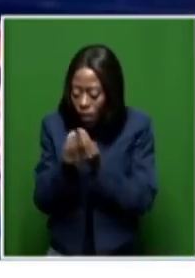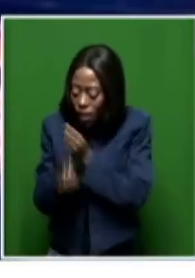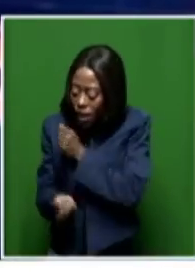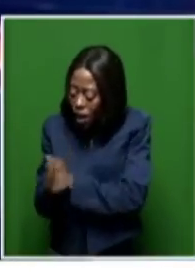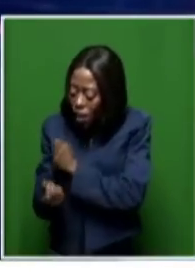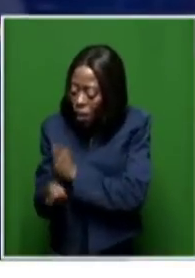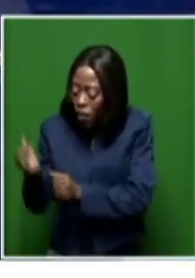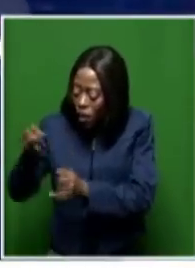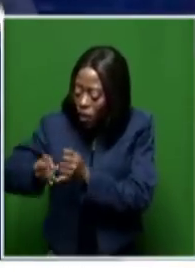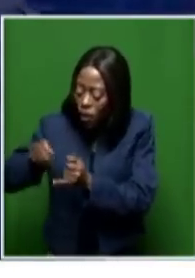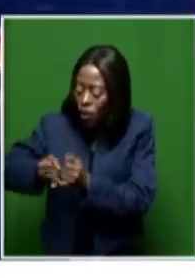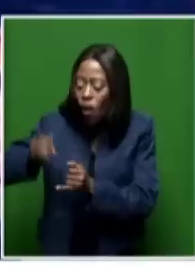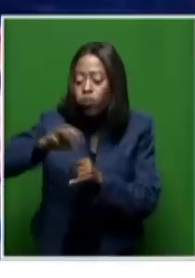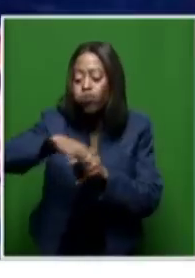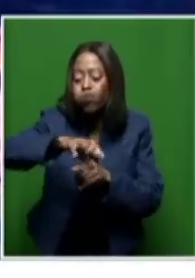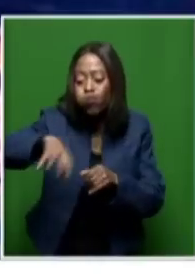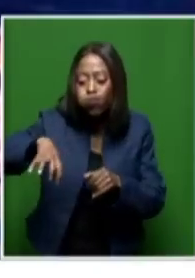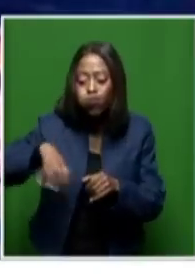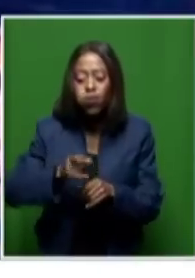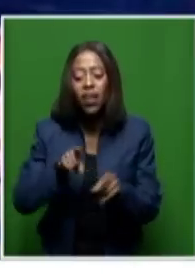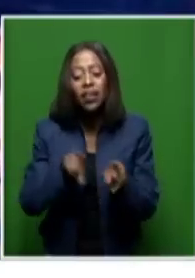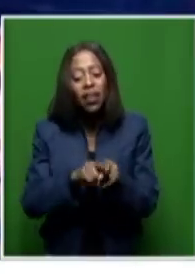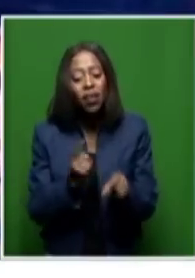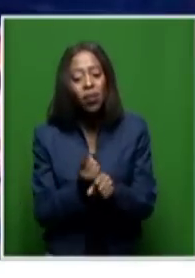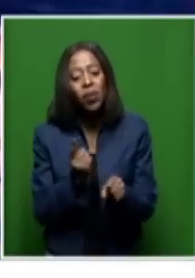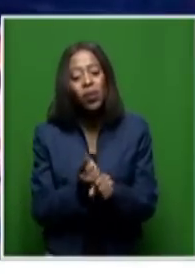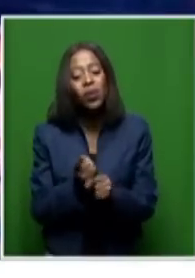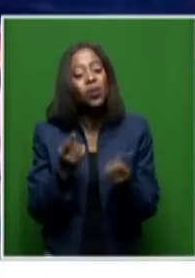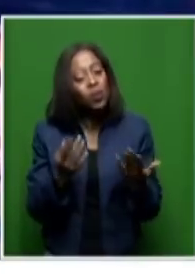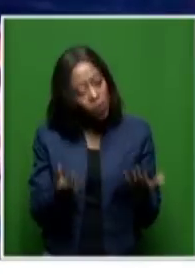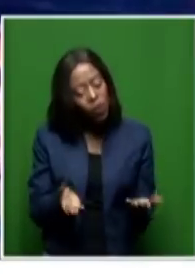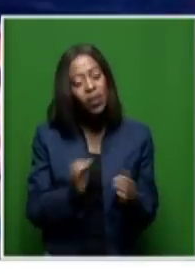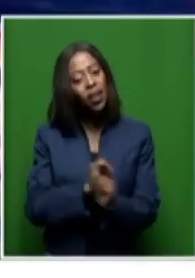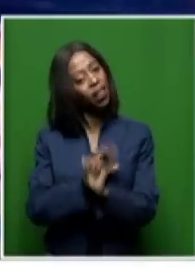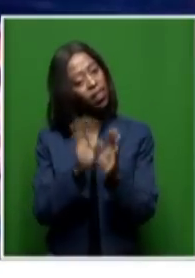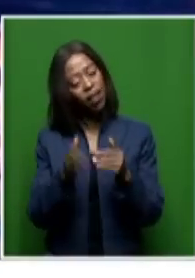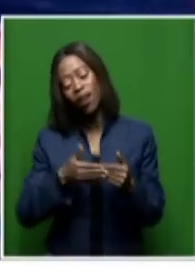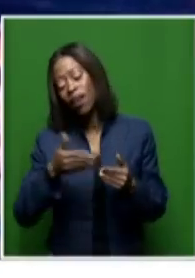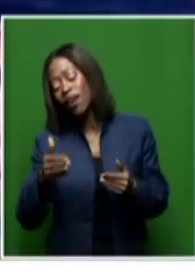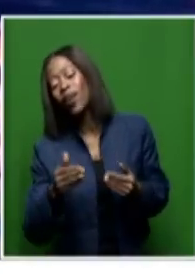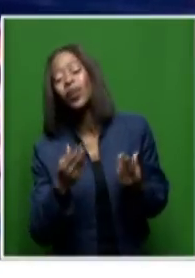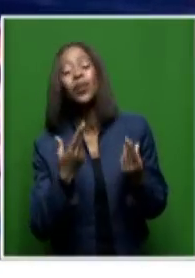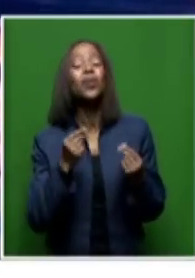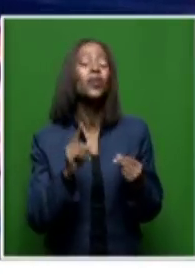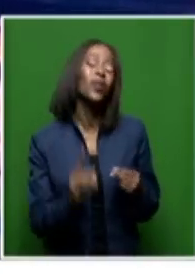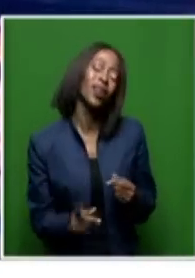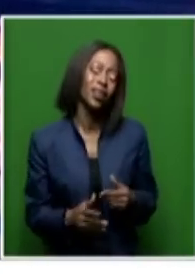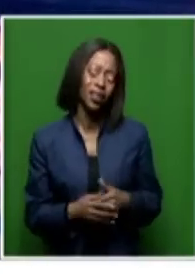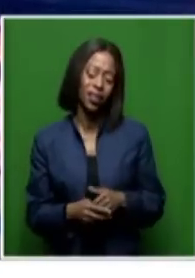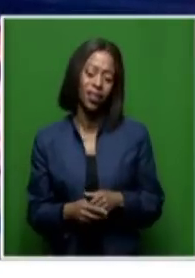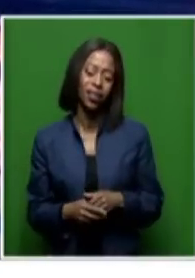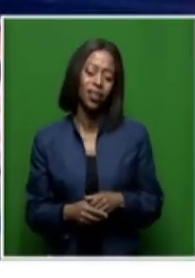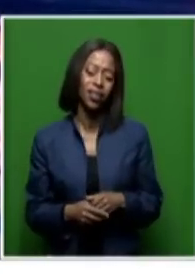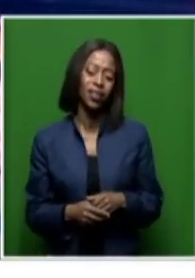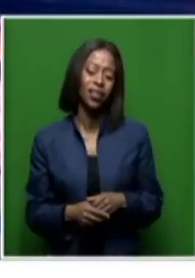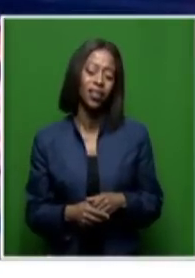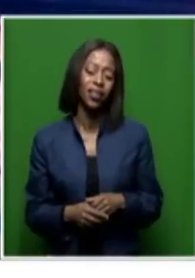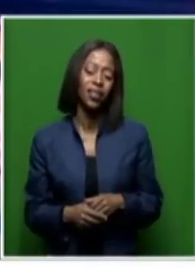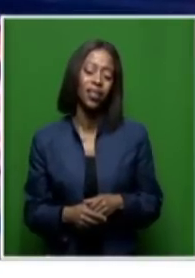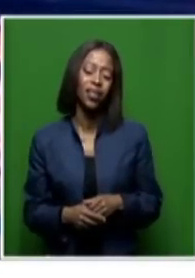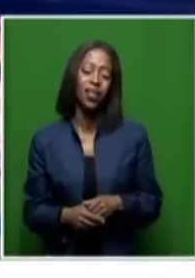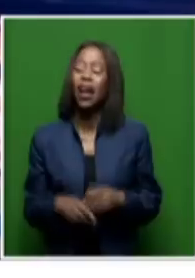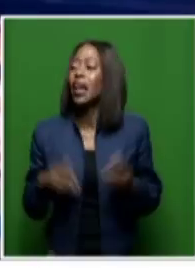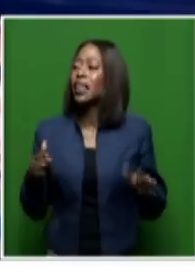its ranks and very much clearer about the way forward. So let's not talk about